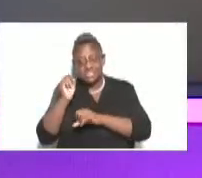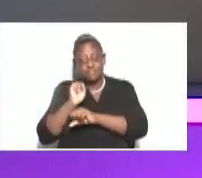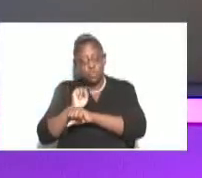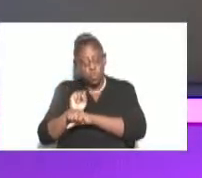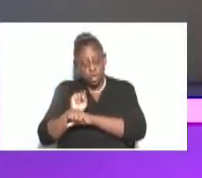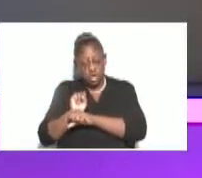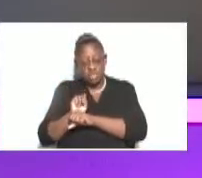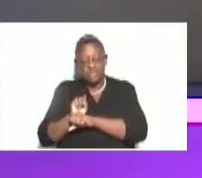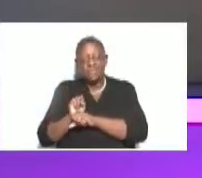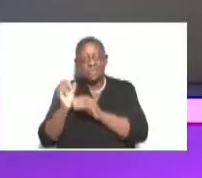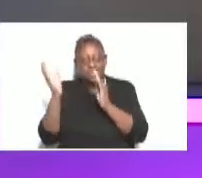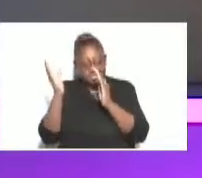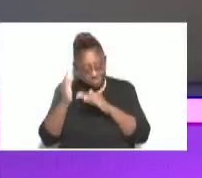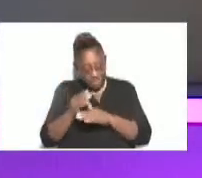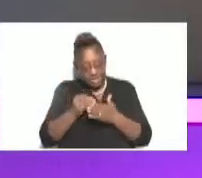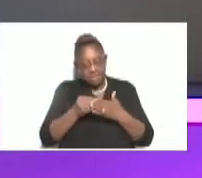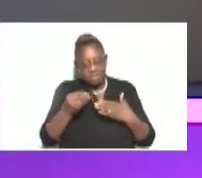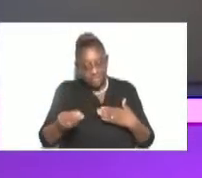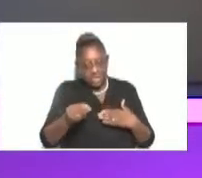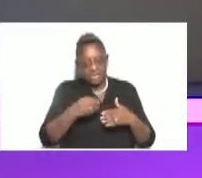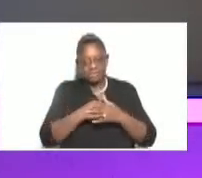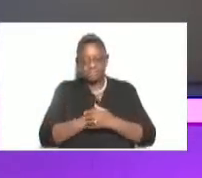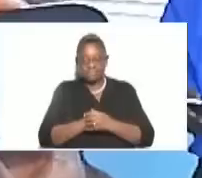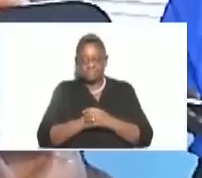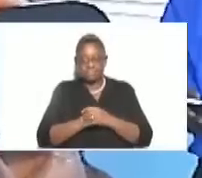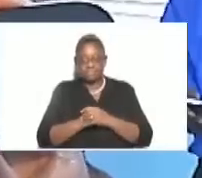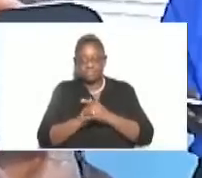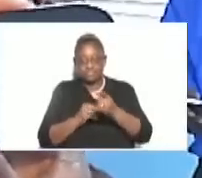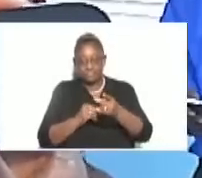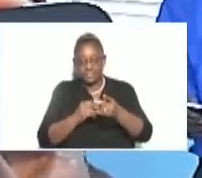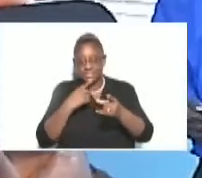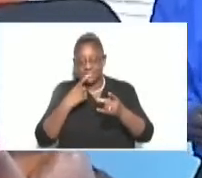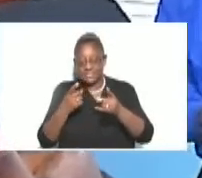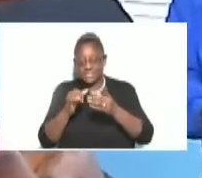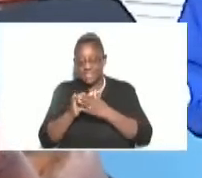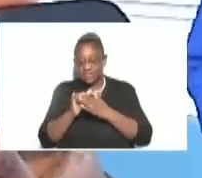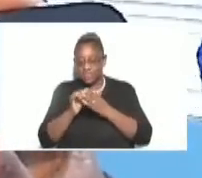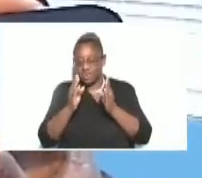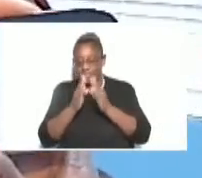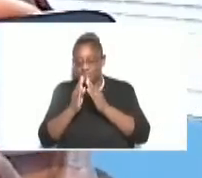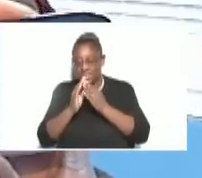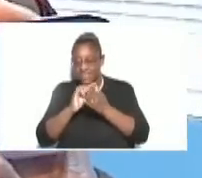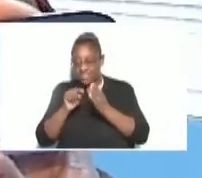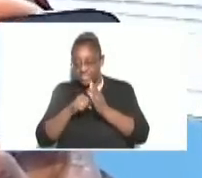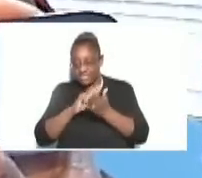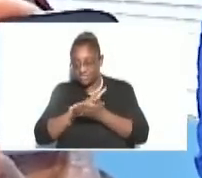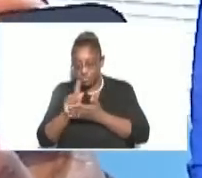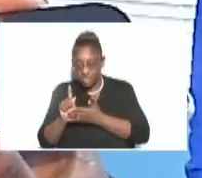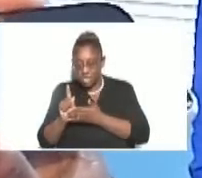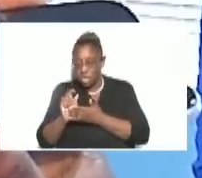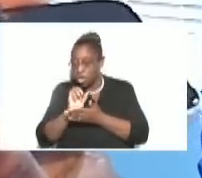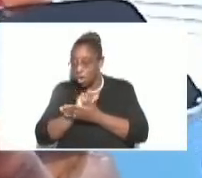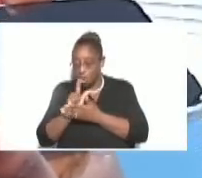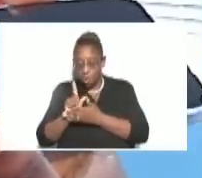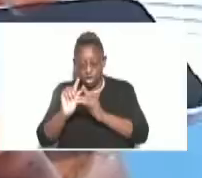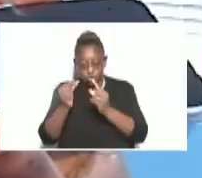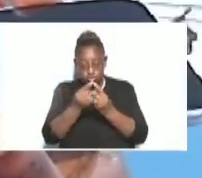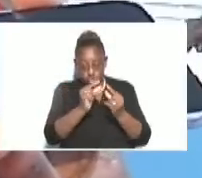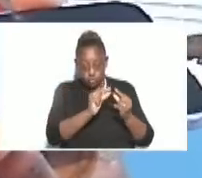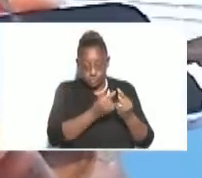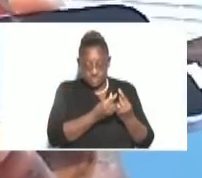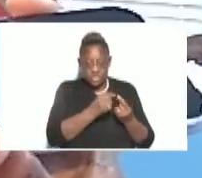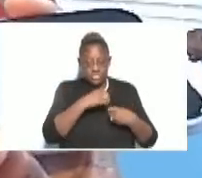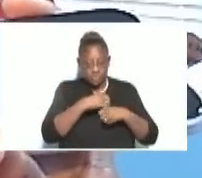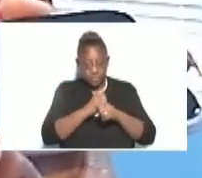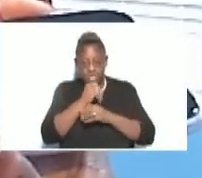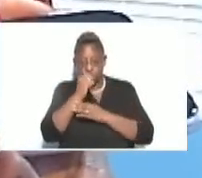should expect a good day's pay. Meetings this week, all of our departments and agencies, to ensure that